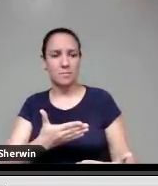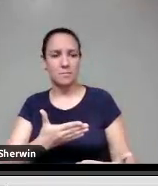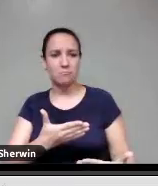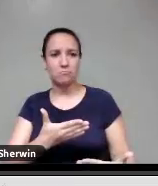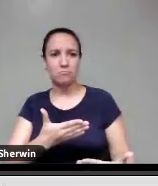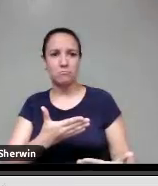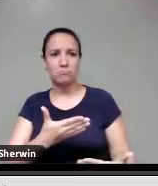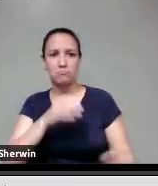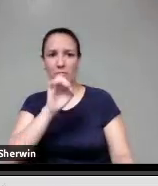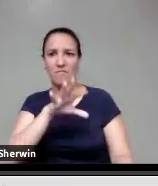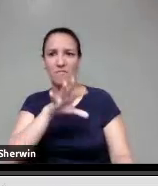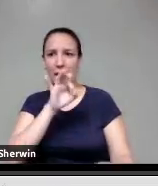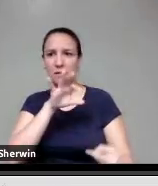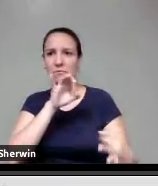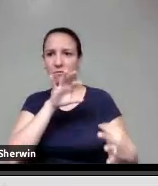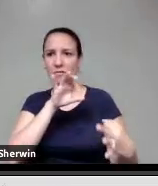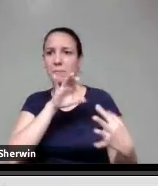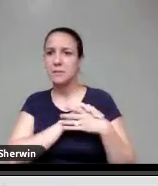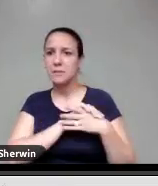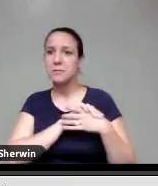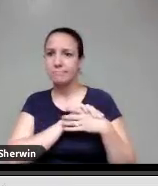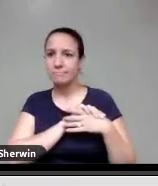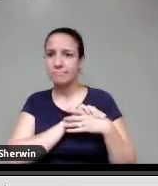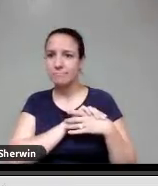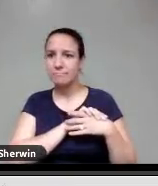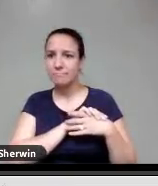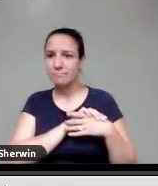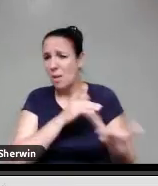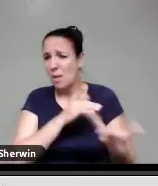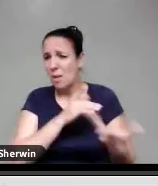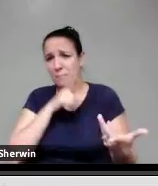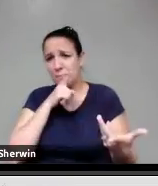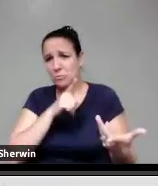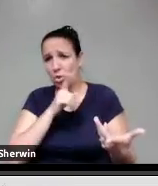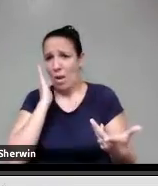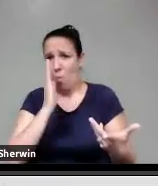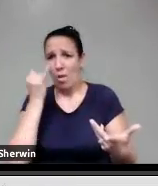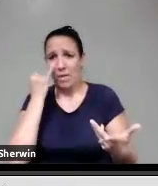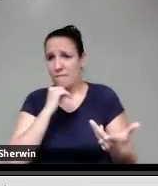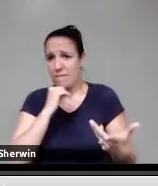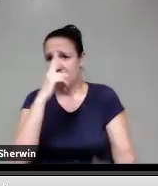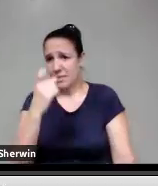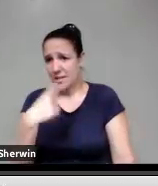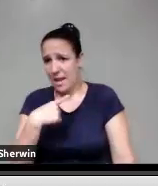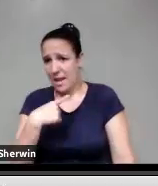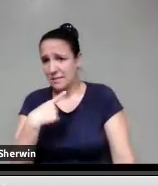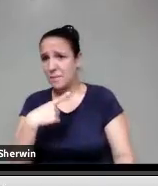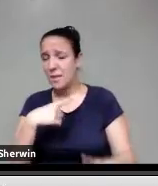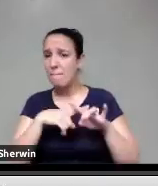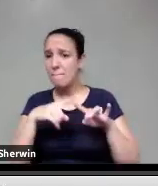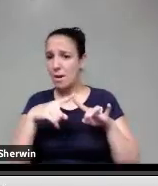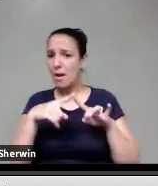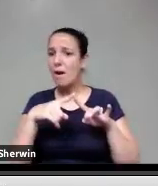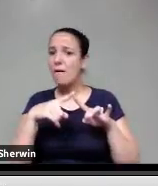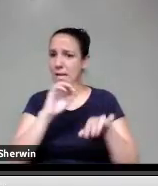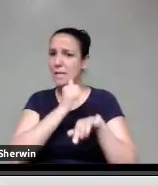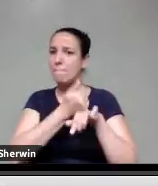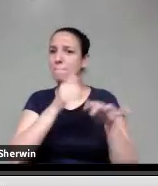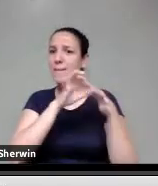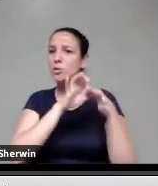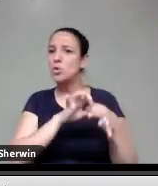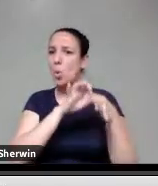input that would not be expensive. And I probably will anyway, in a very nice way, to try to help them with that. But it builds loyalty, doesn't it,